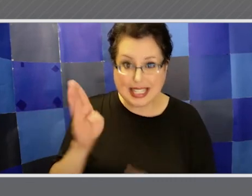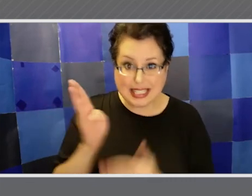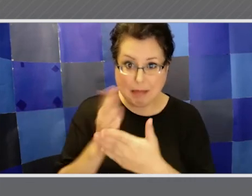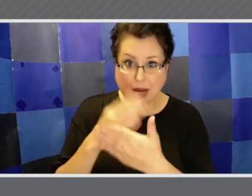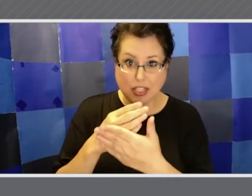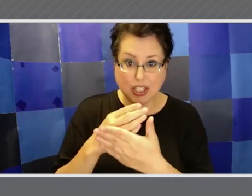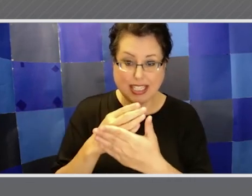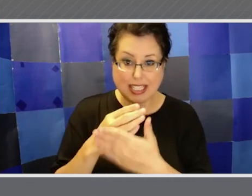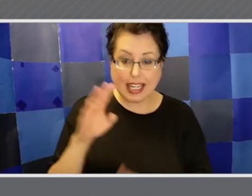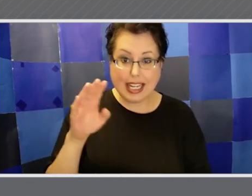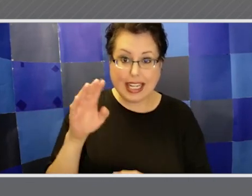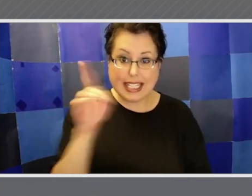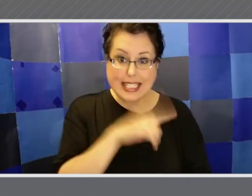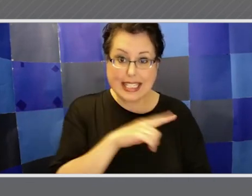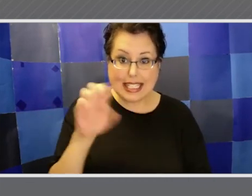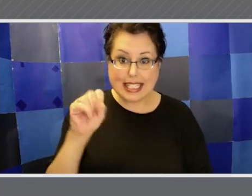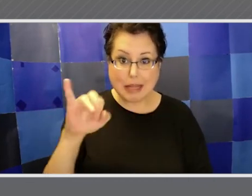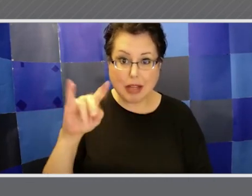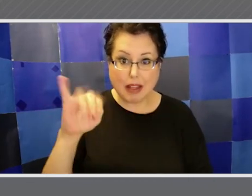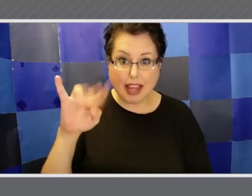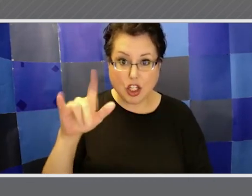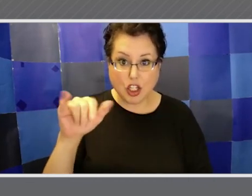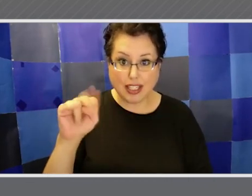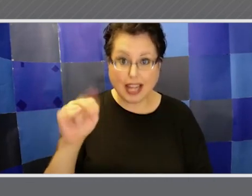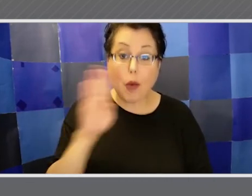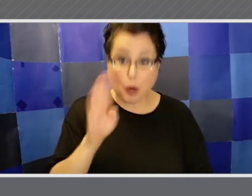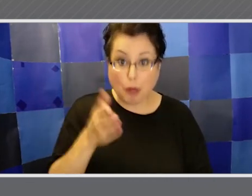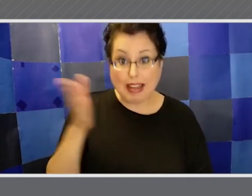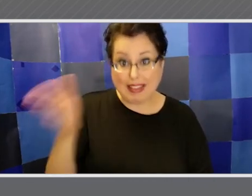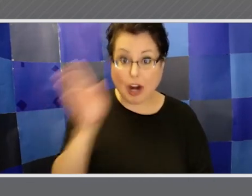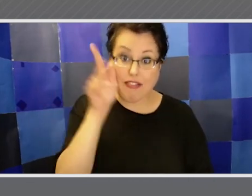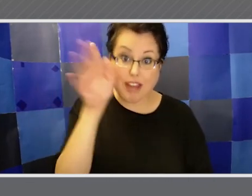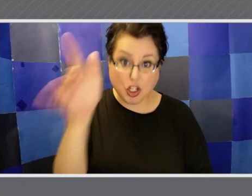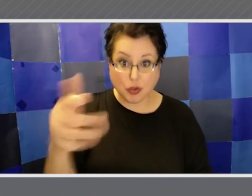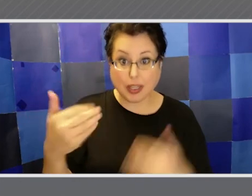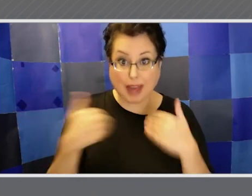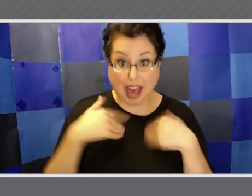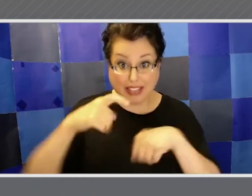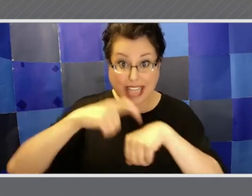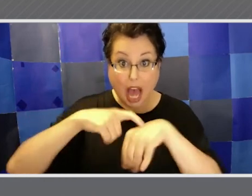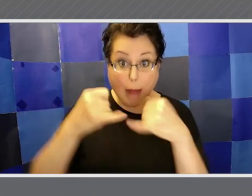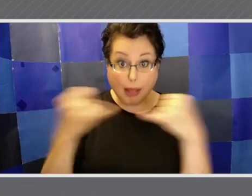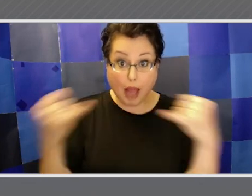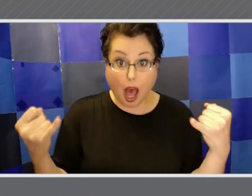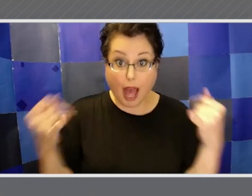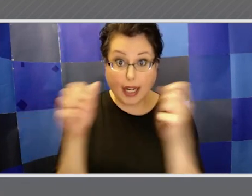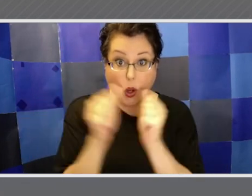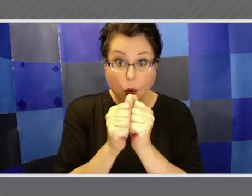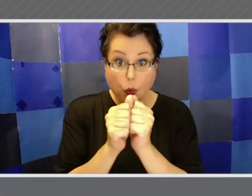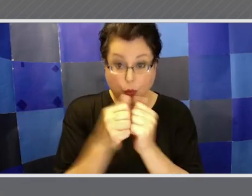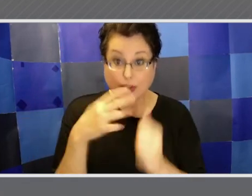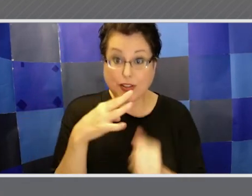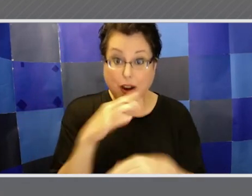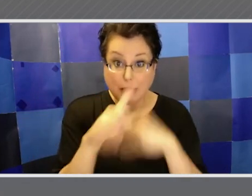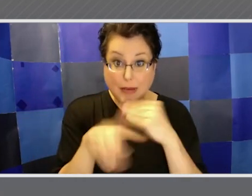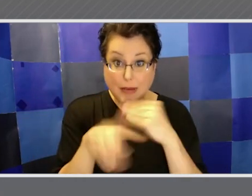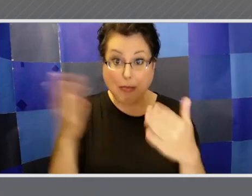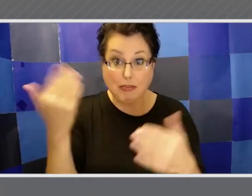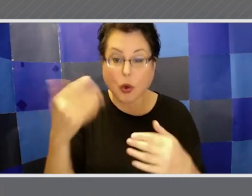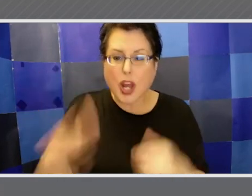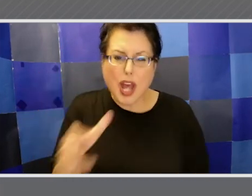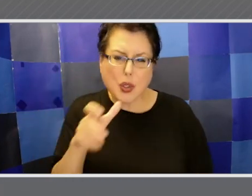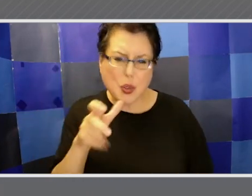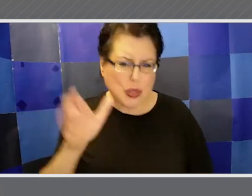the operating simulation will go up eventually. And then there's a timeline, which we've mentioned before, and then who's listening. So